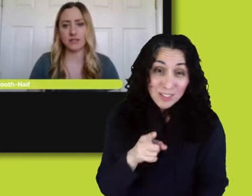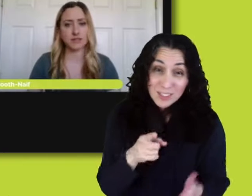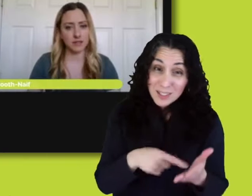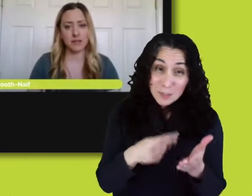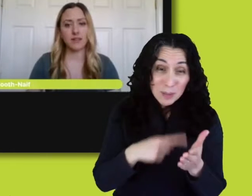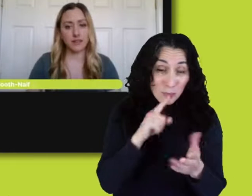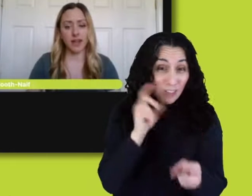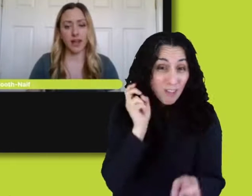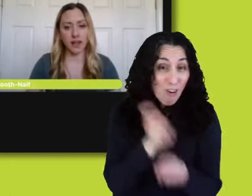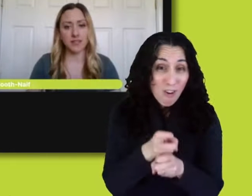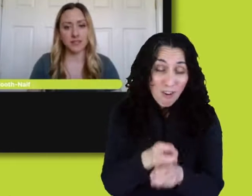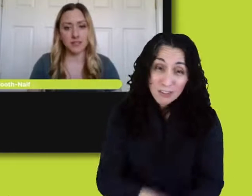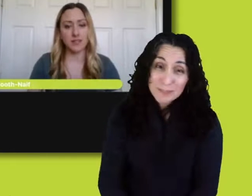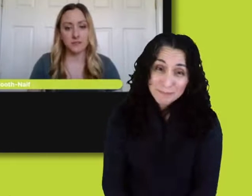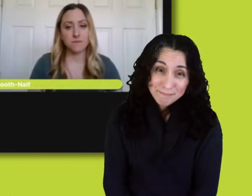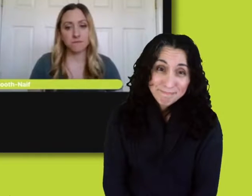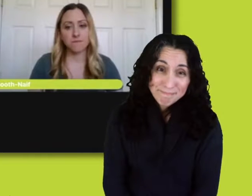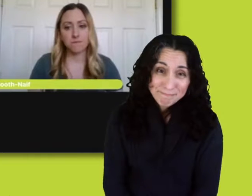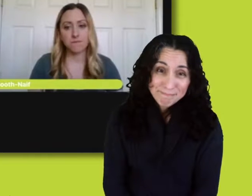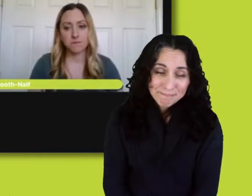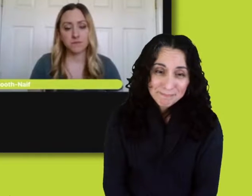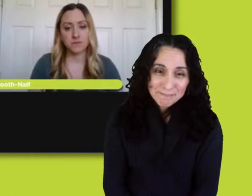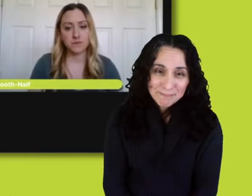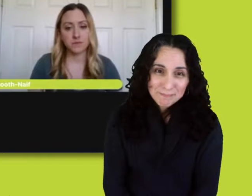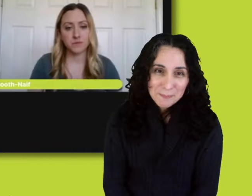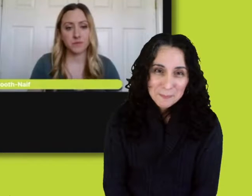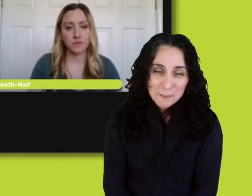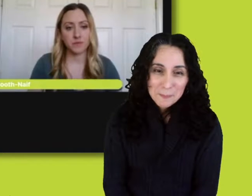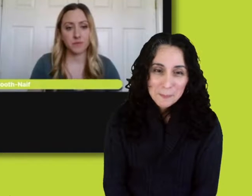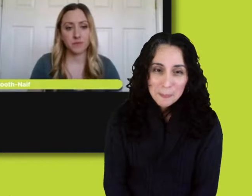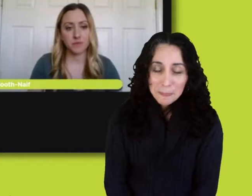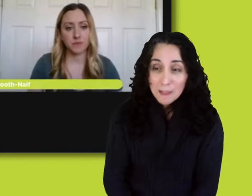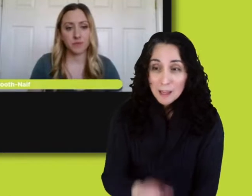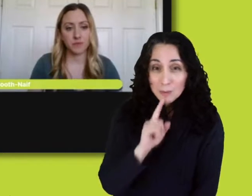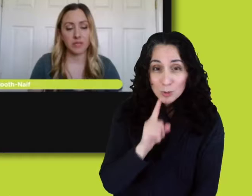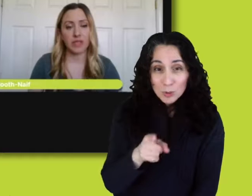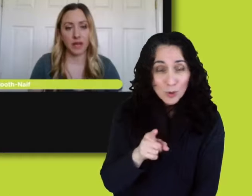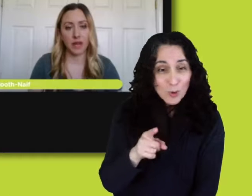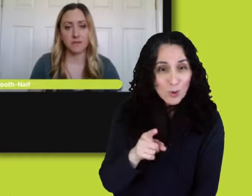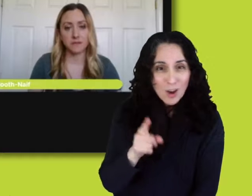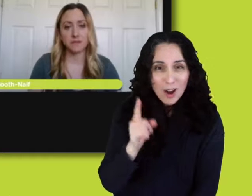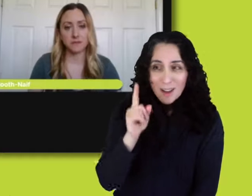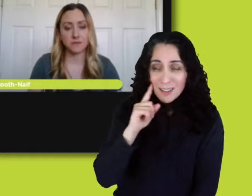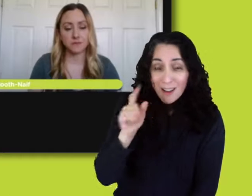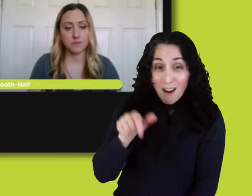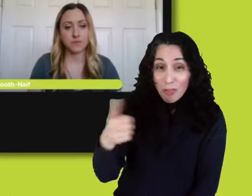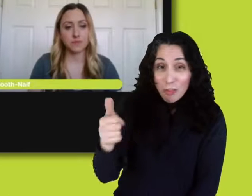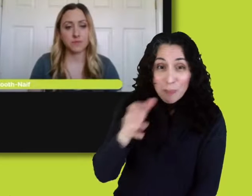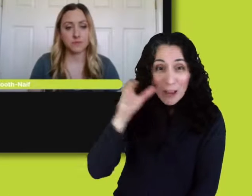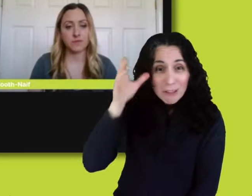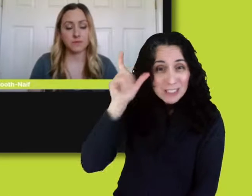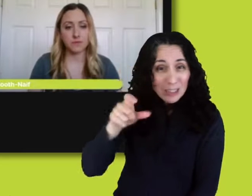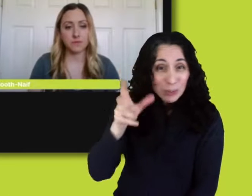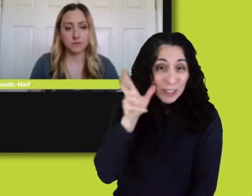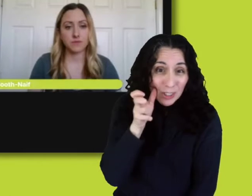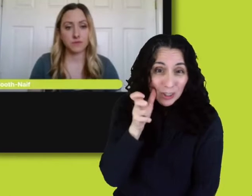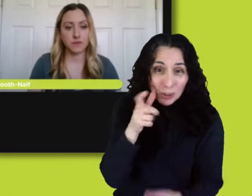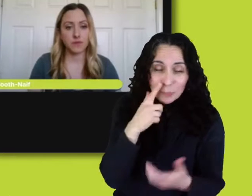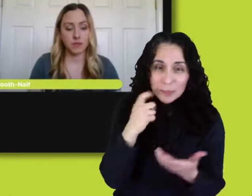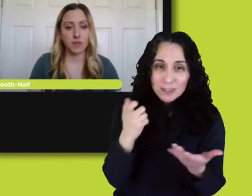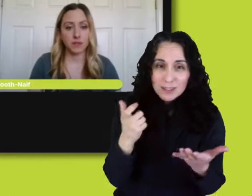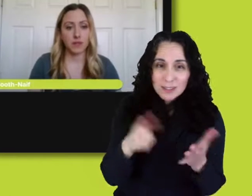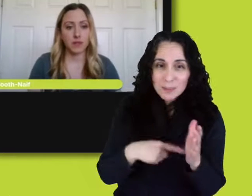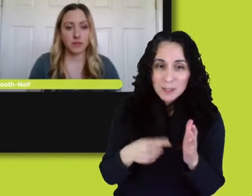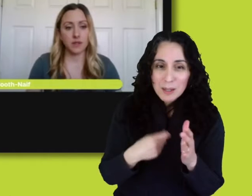some days. I'm sure. It has. As it has for everyone. I think other parents need to hear that too, because